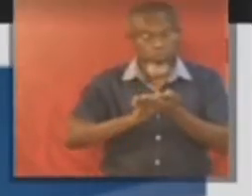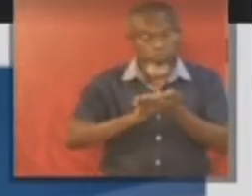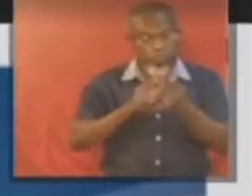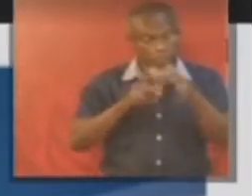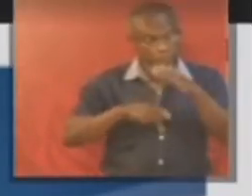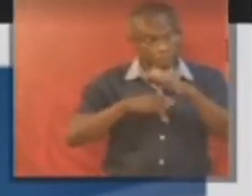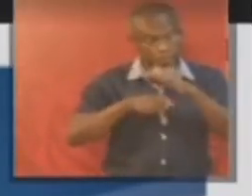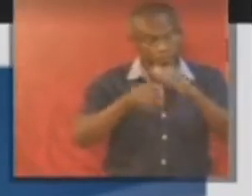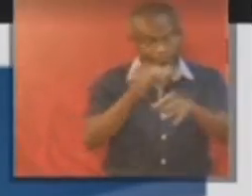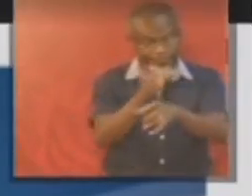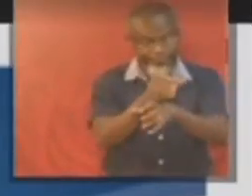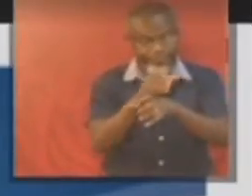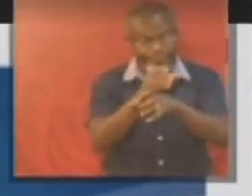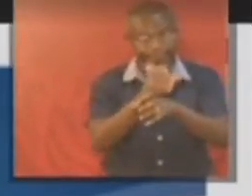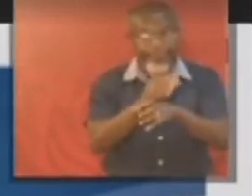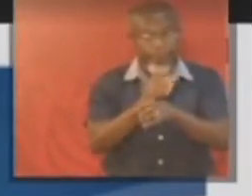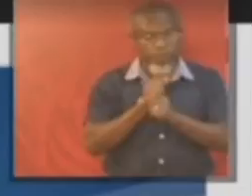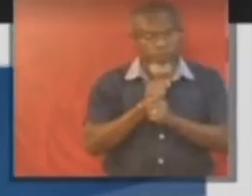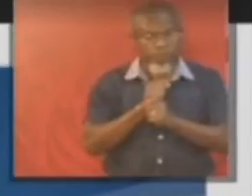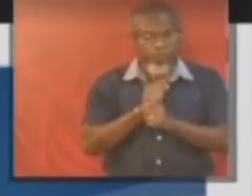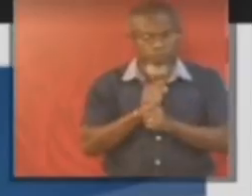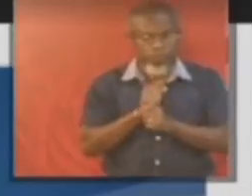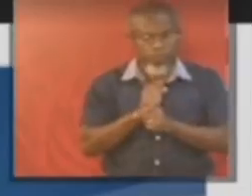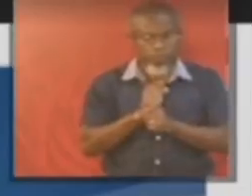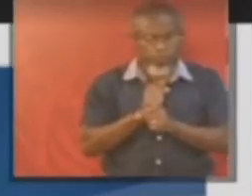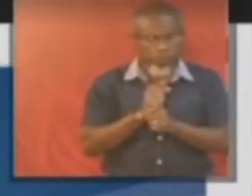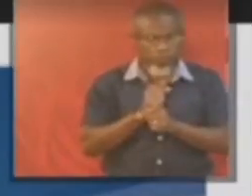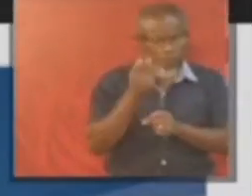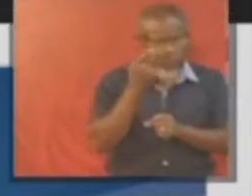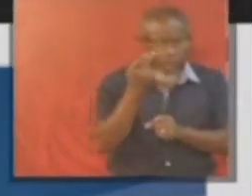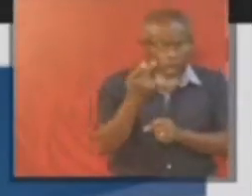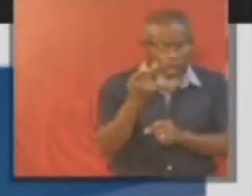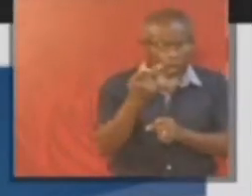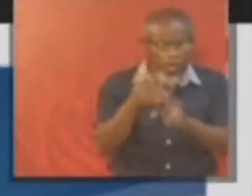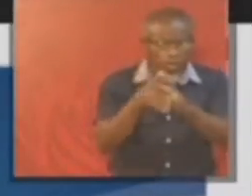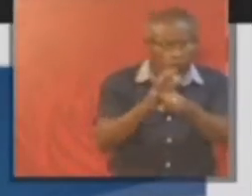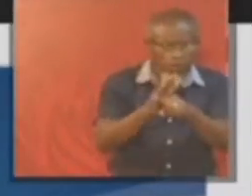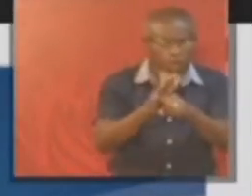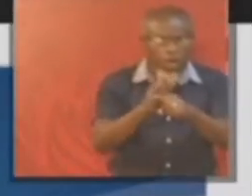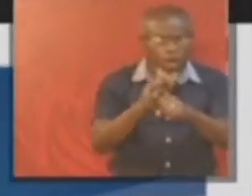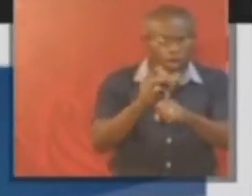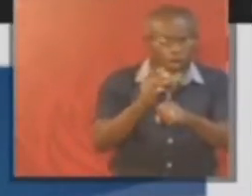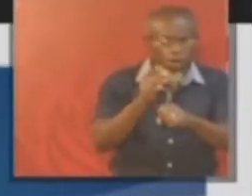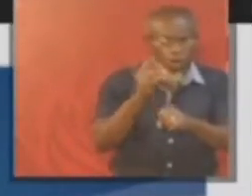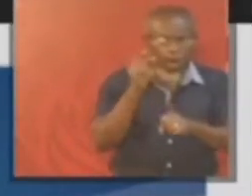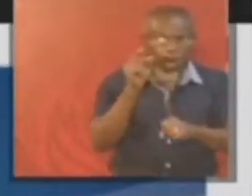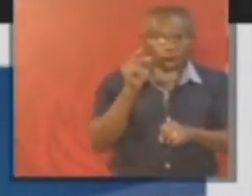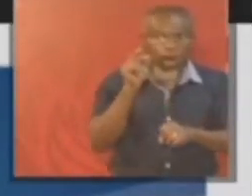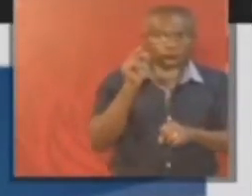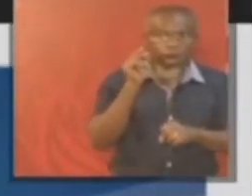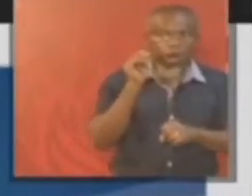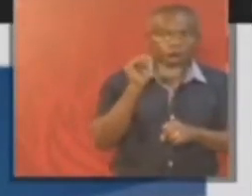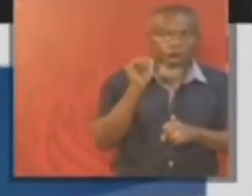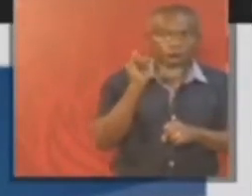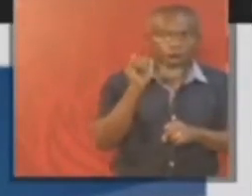pandemic started, it was quickly realized in March 2020 that we had a